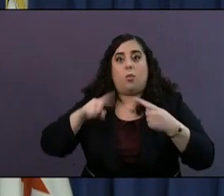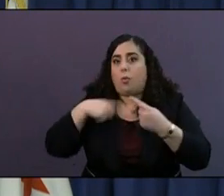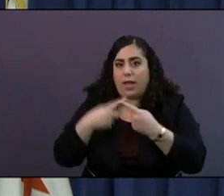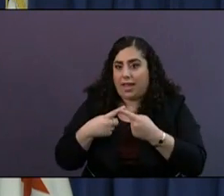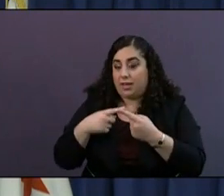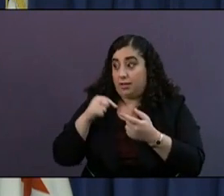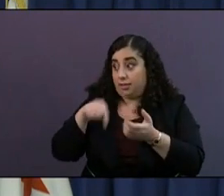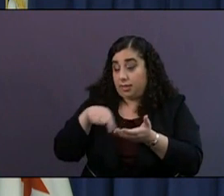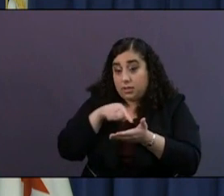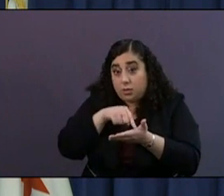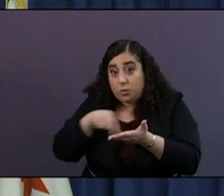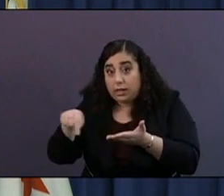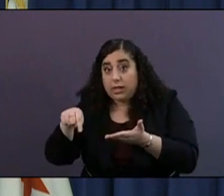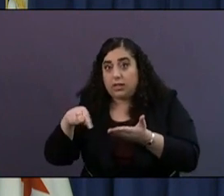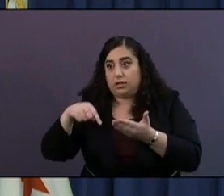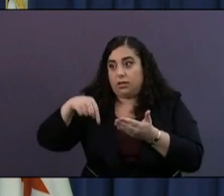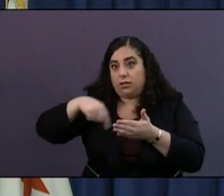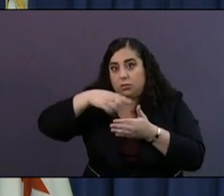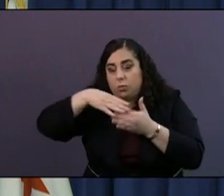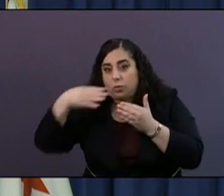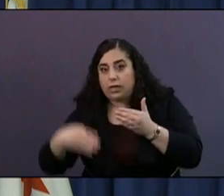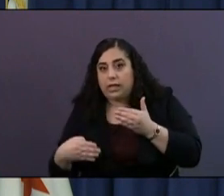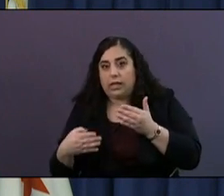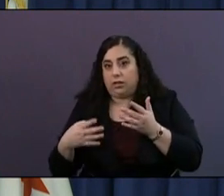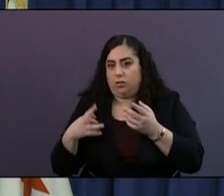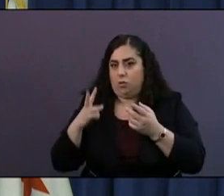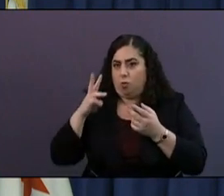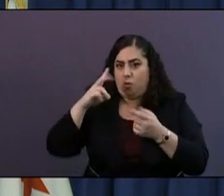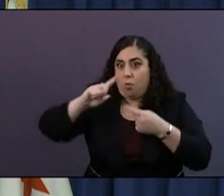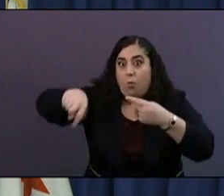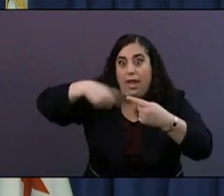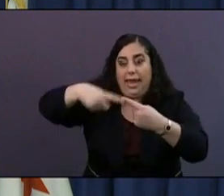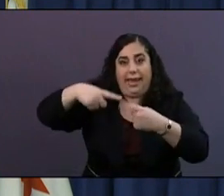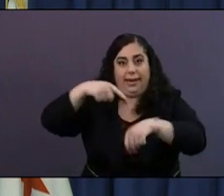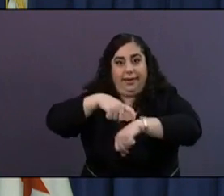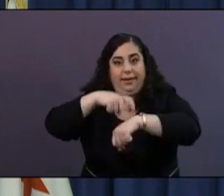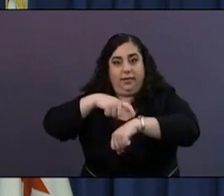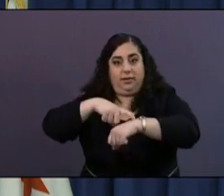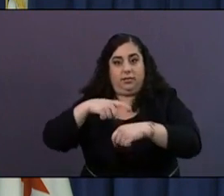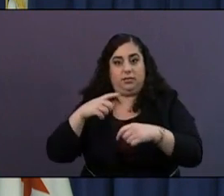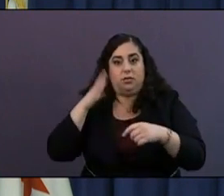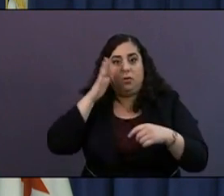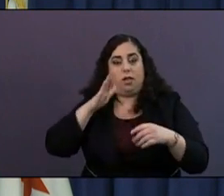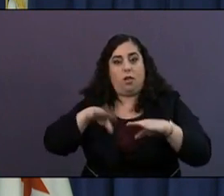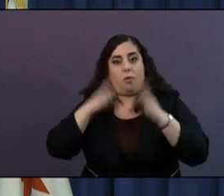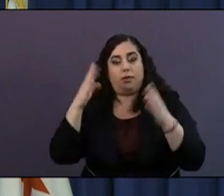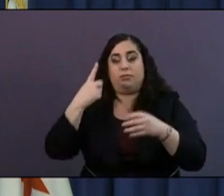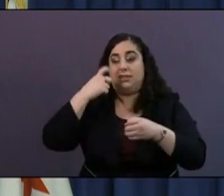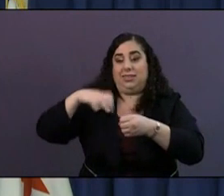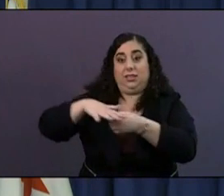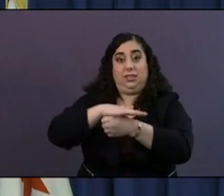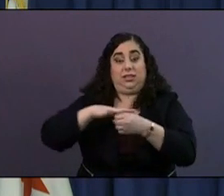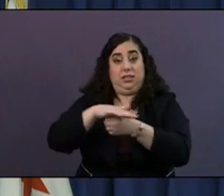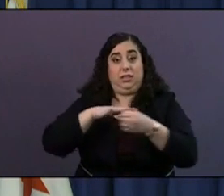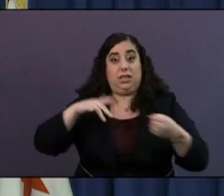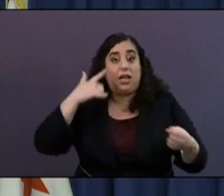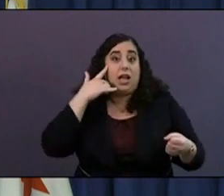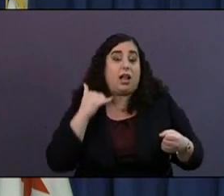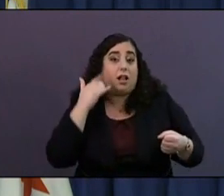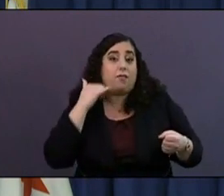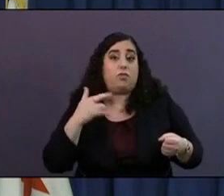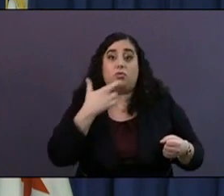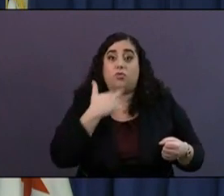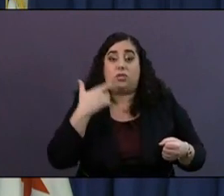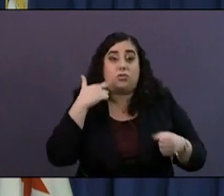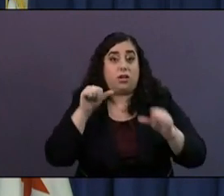by this weekend? And then second, my understanding is that the local California Restaurant Association chapter has been working with county